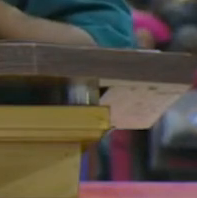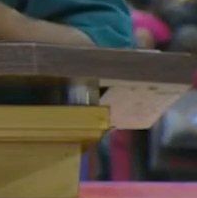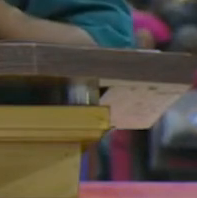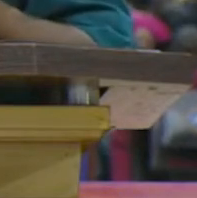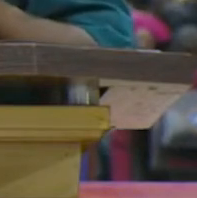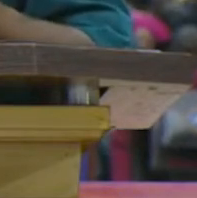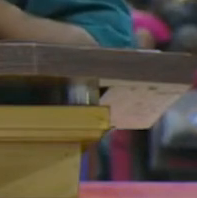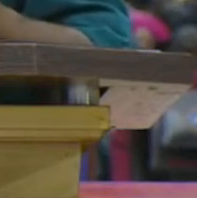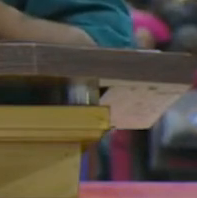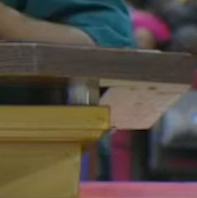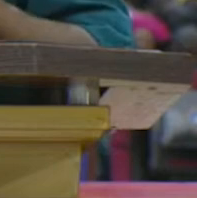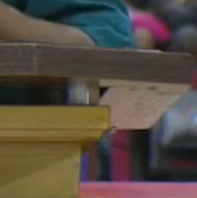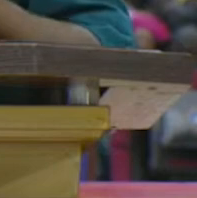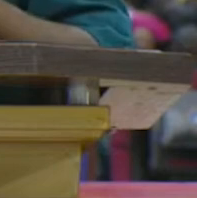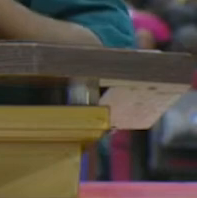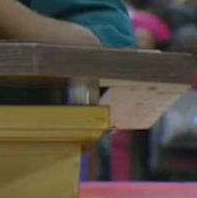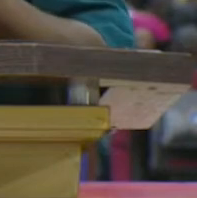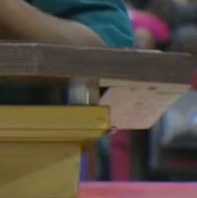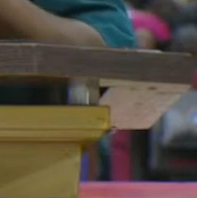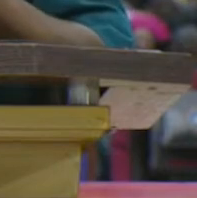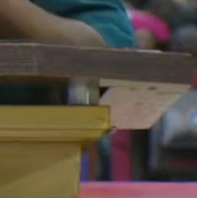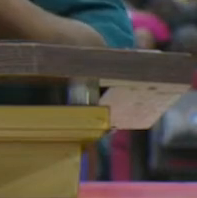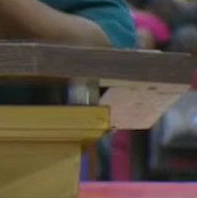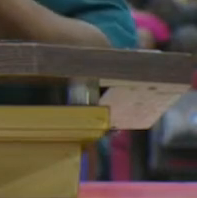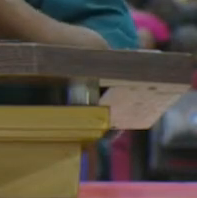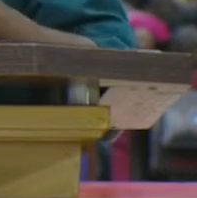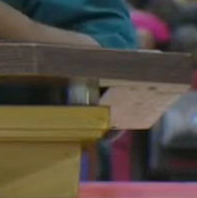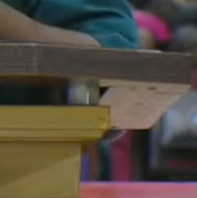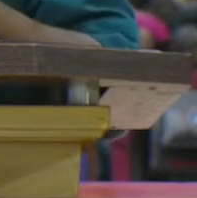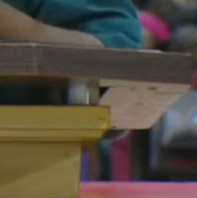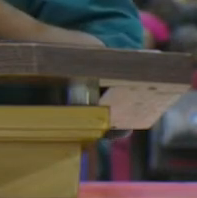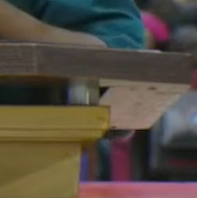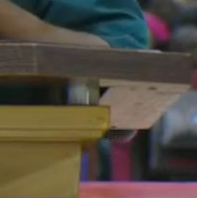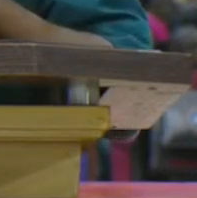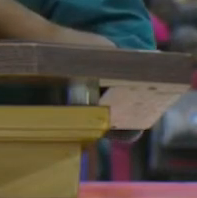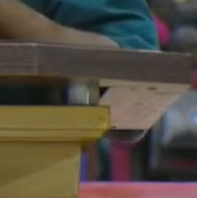many people are held in bondage because of fear of death.